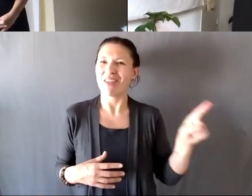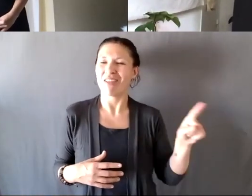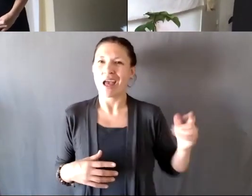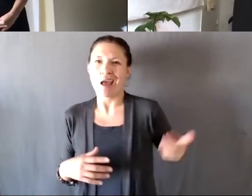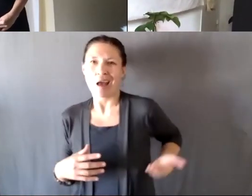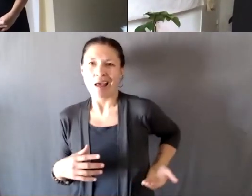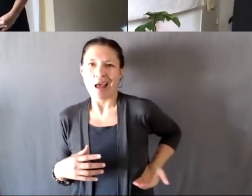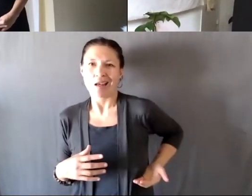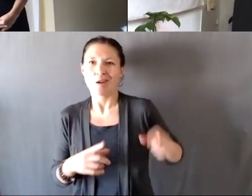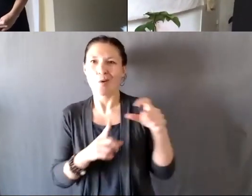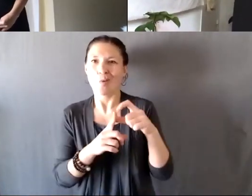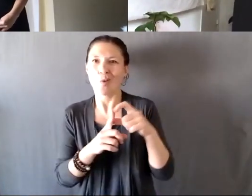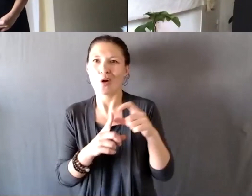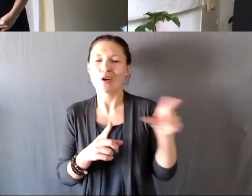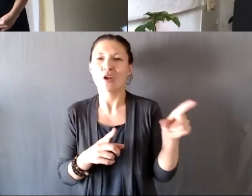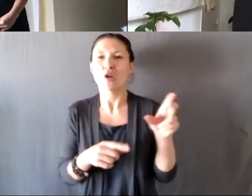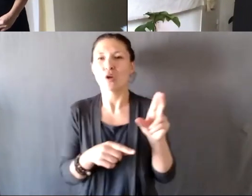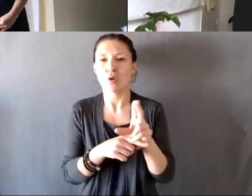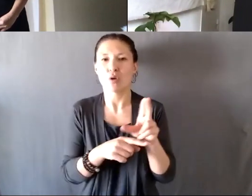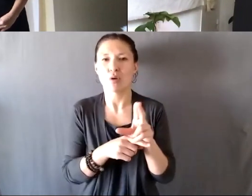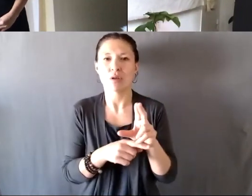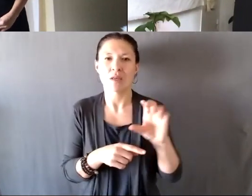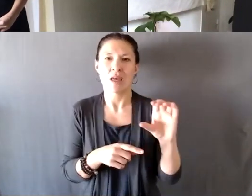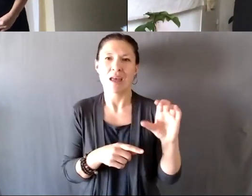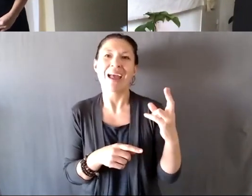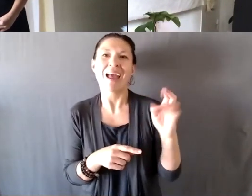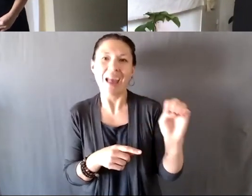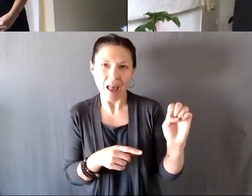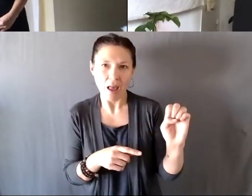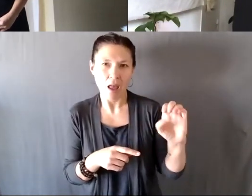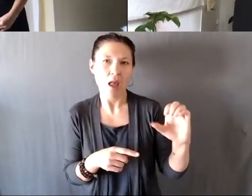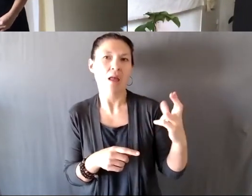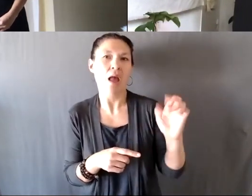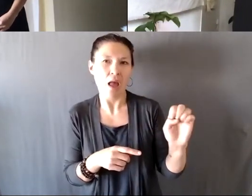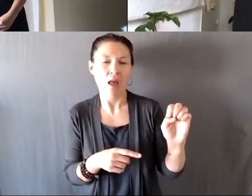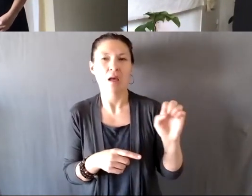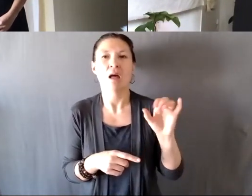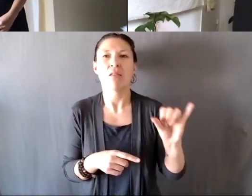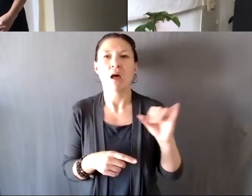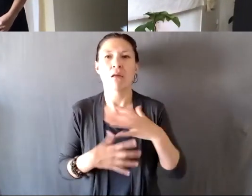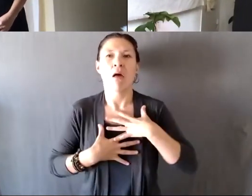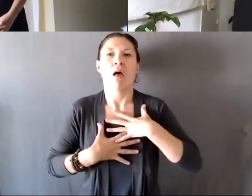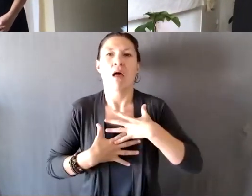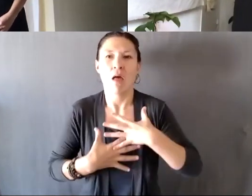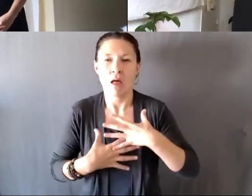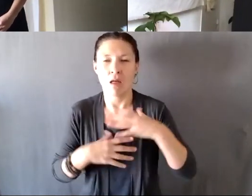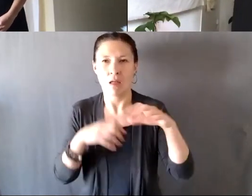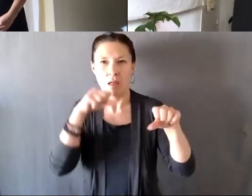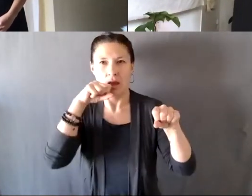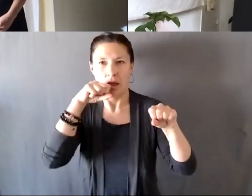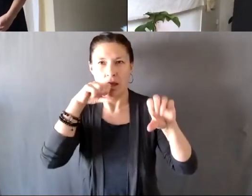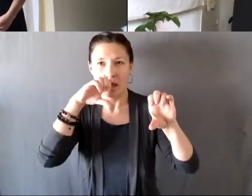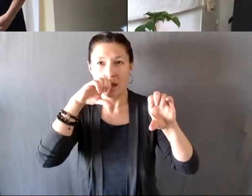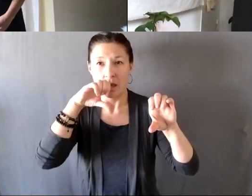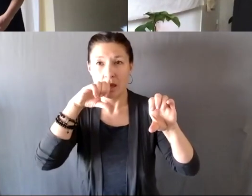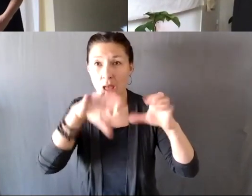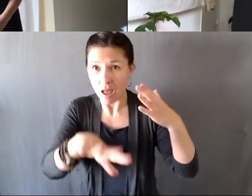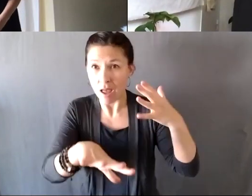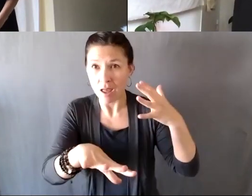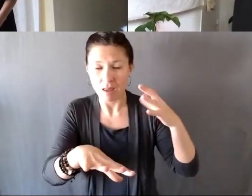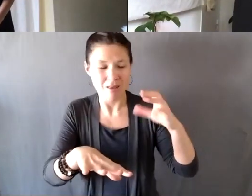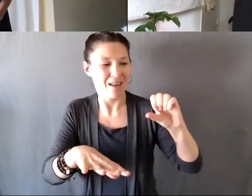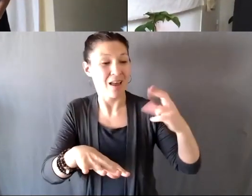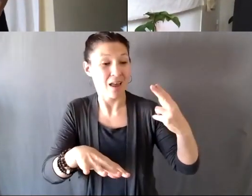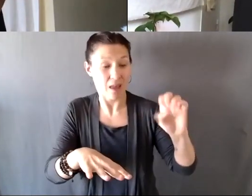which is hey. Because when you say hey, you have to breathe to say it. So this reminds us